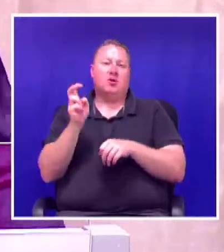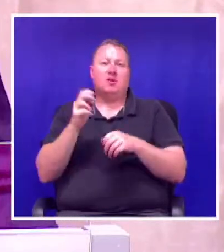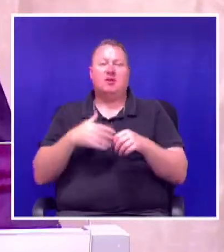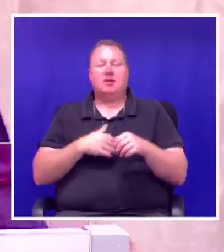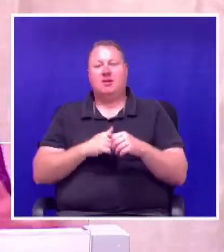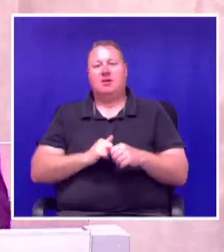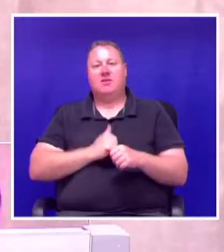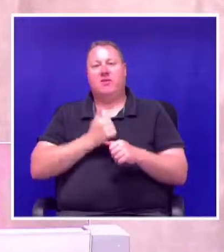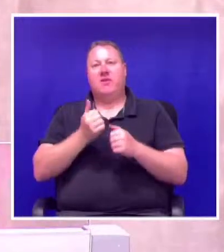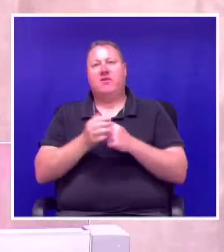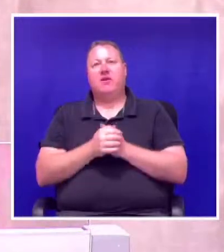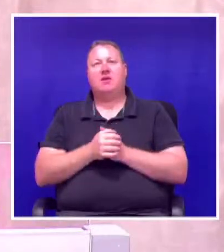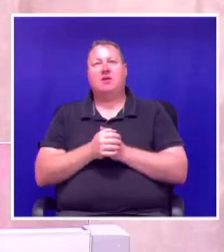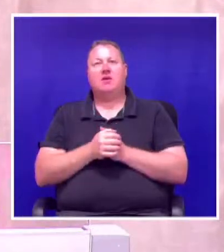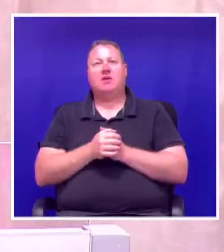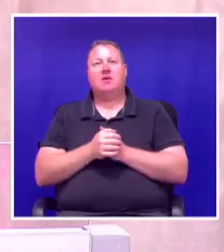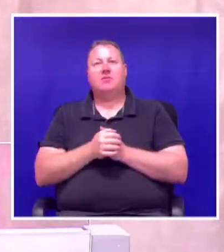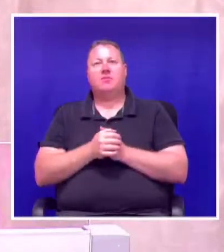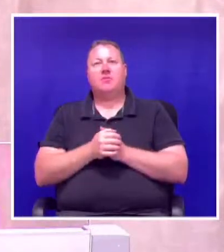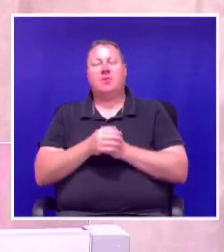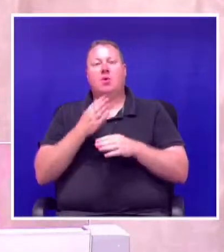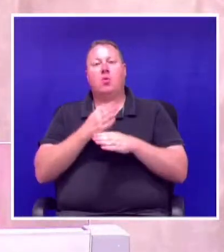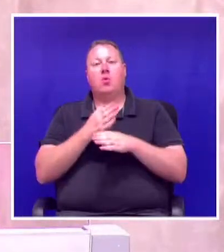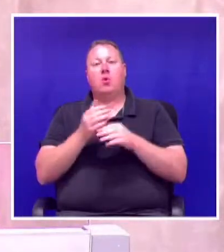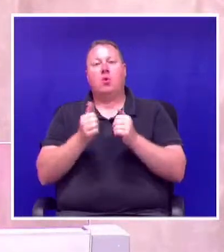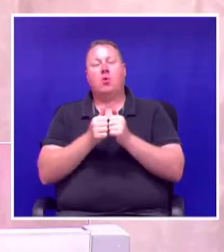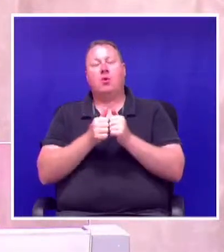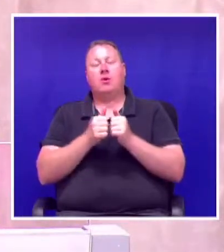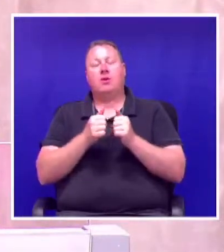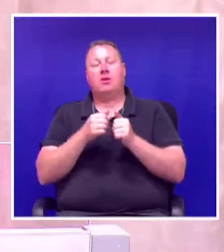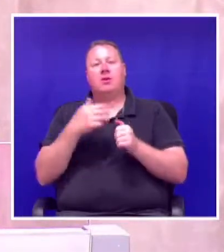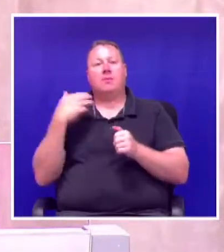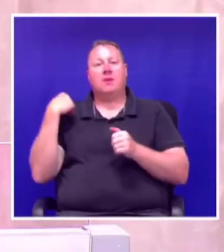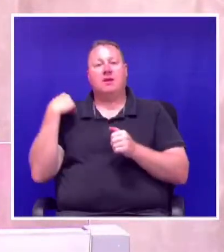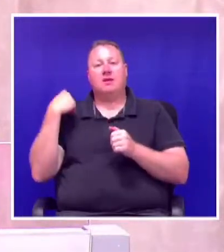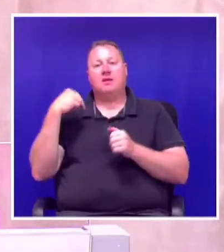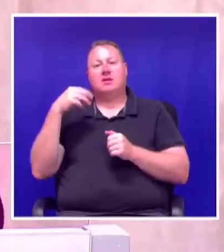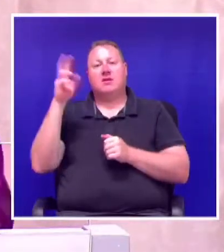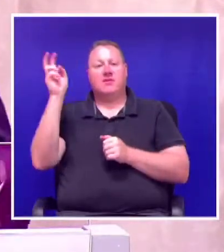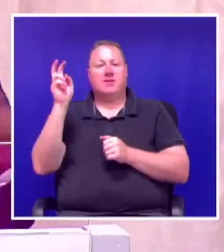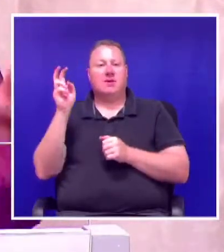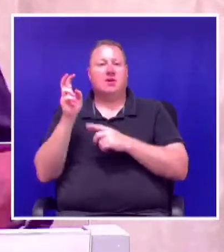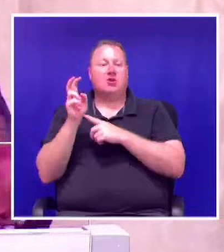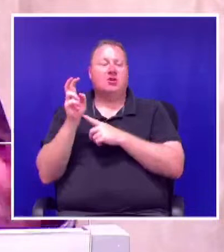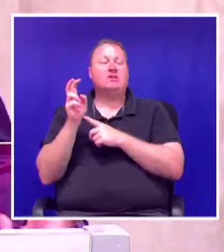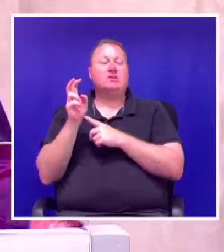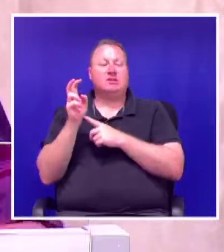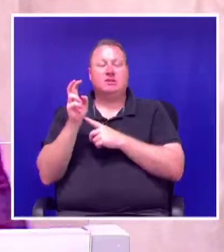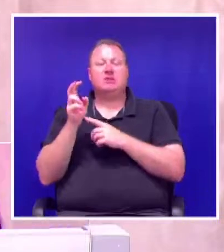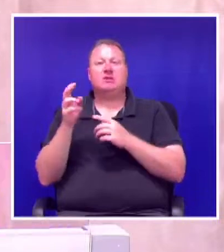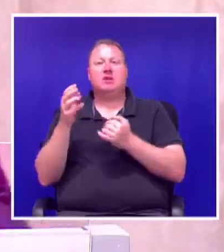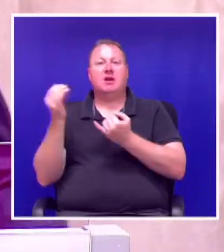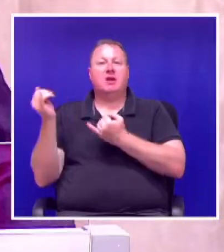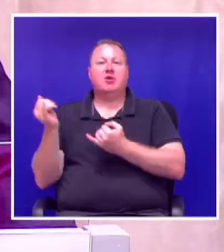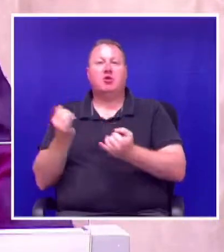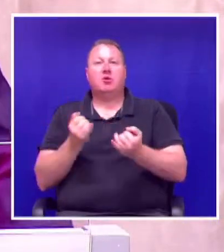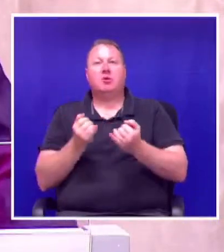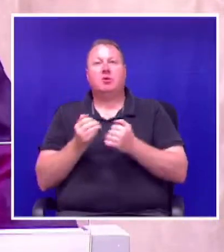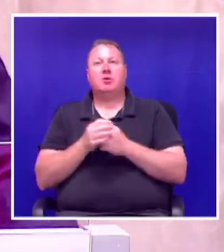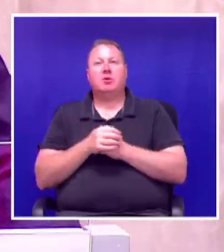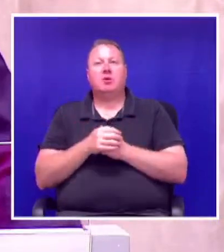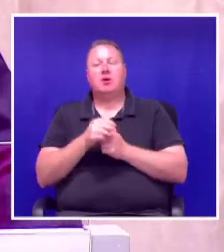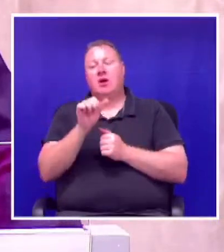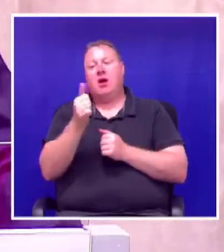survive. But working with the Minister of Energy as well, they are also looking at introducing